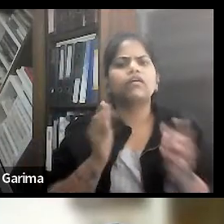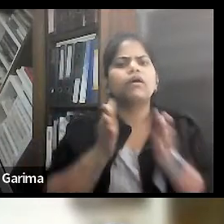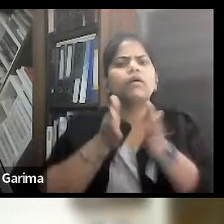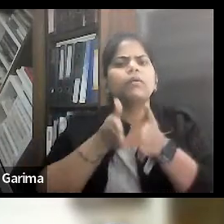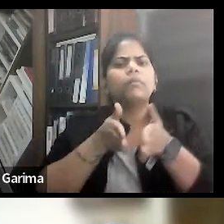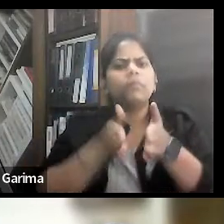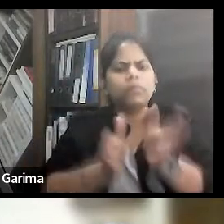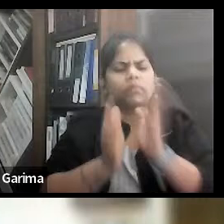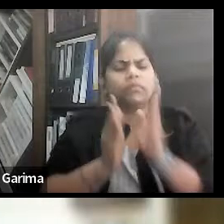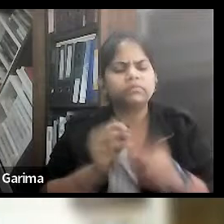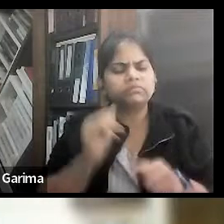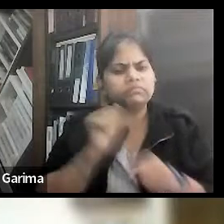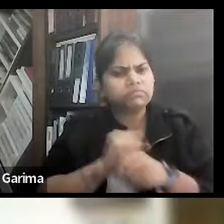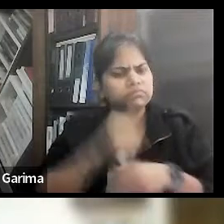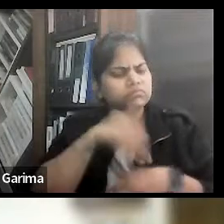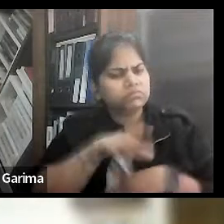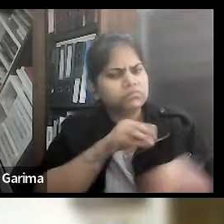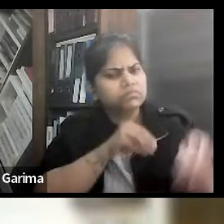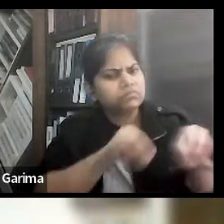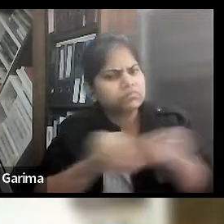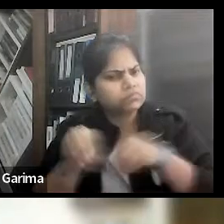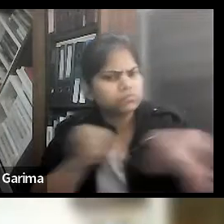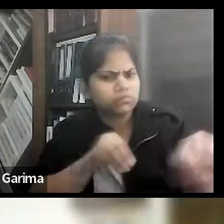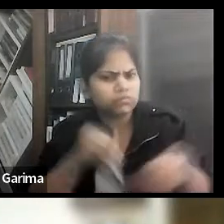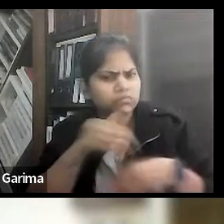where scholars are working